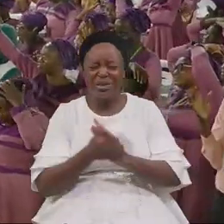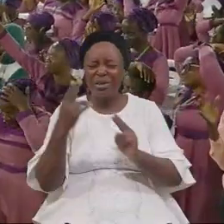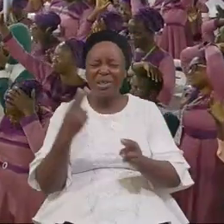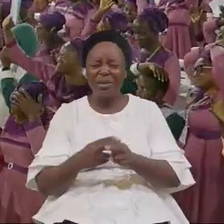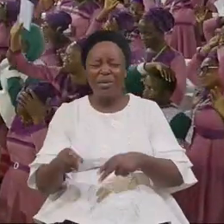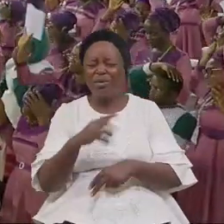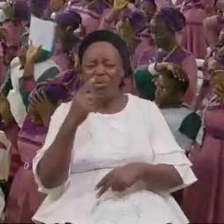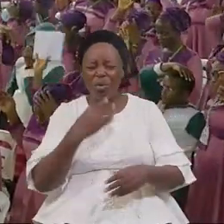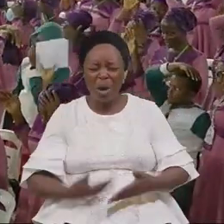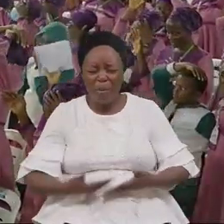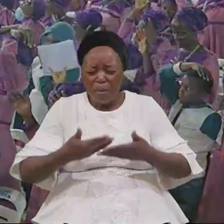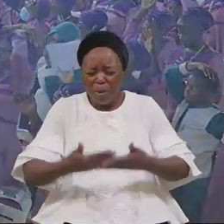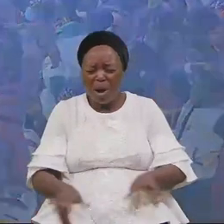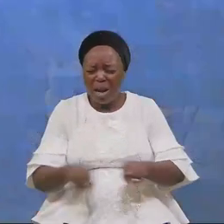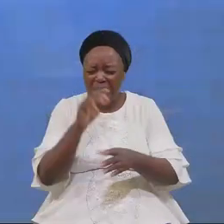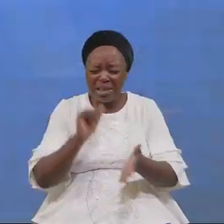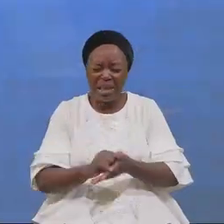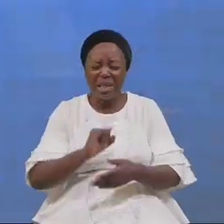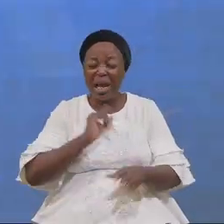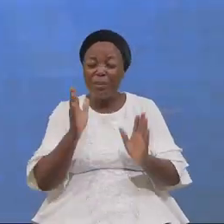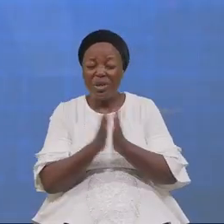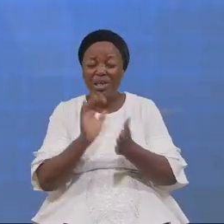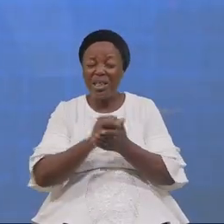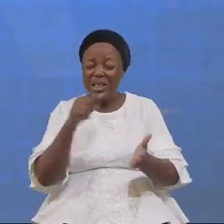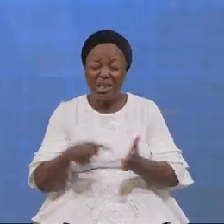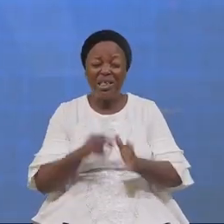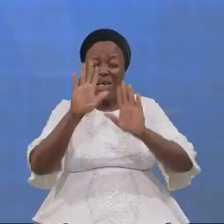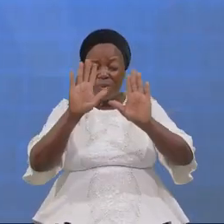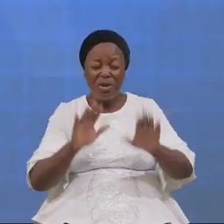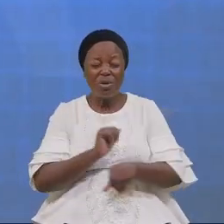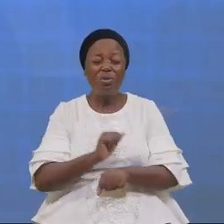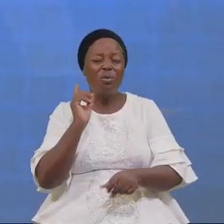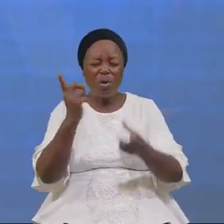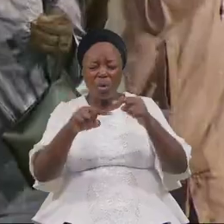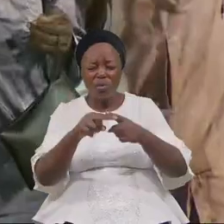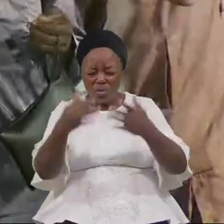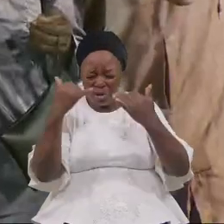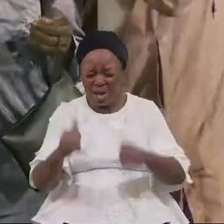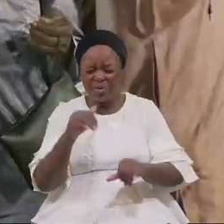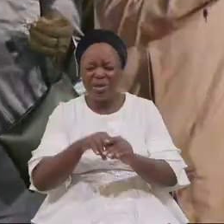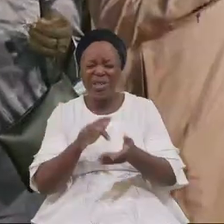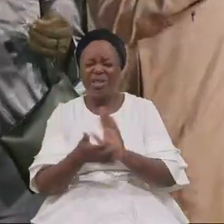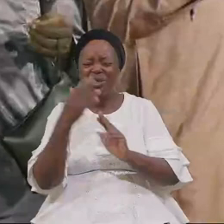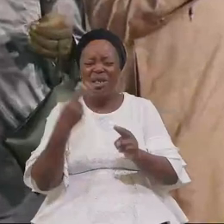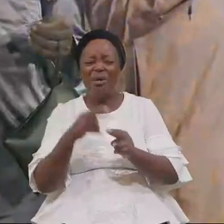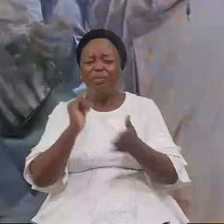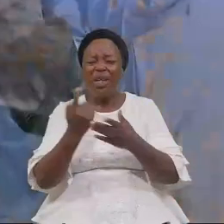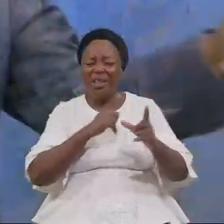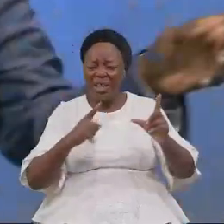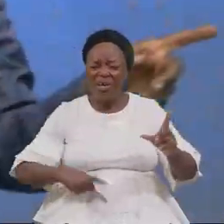born like that, I pray this miracle will come to you right now. That the Lord